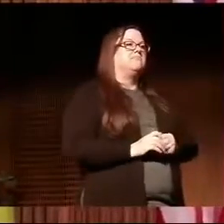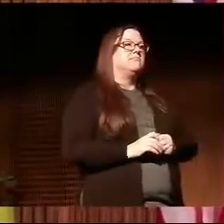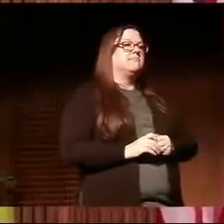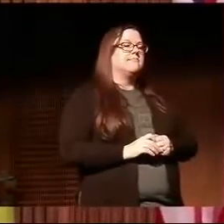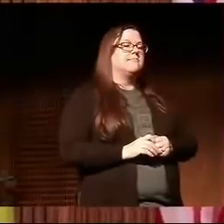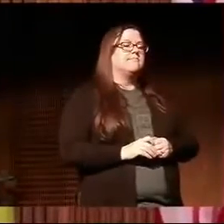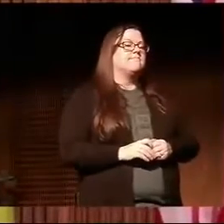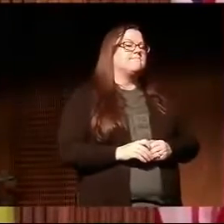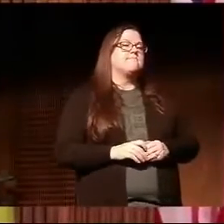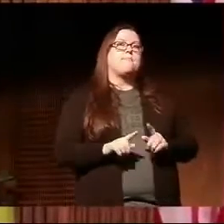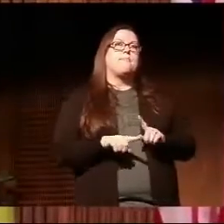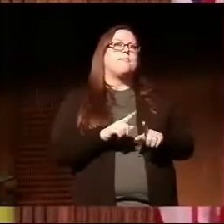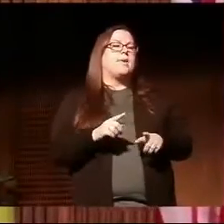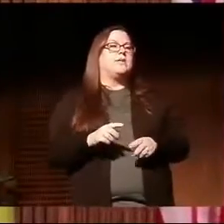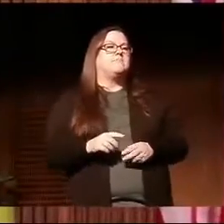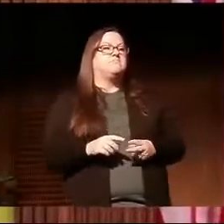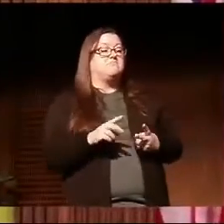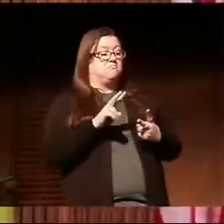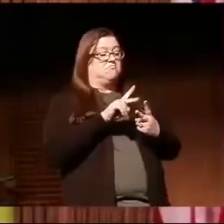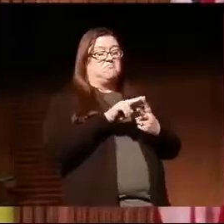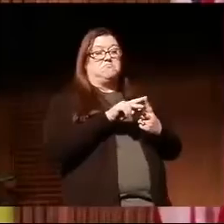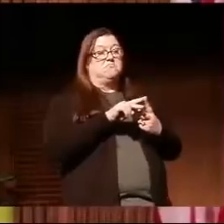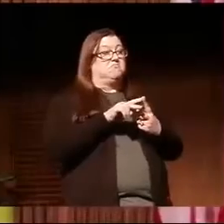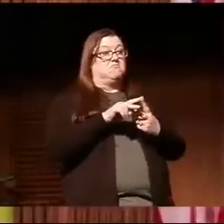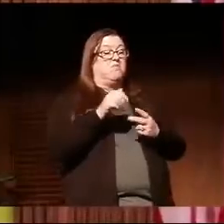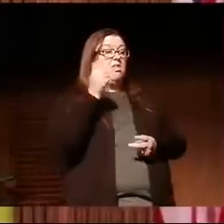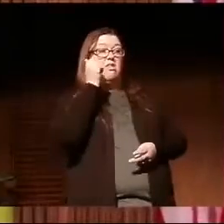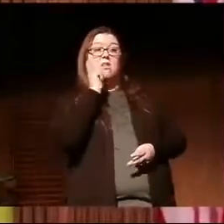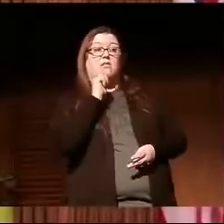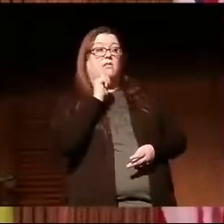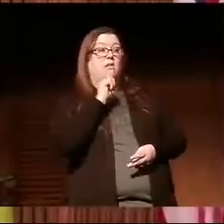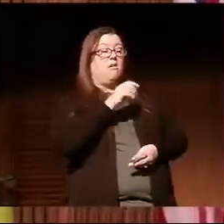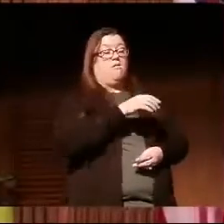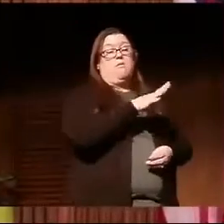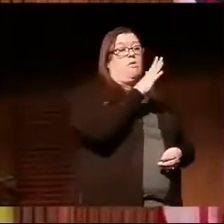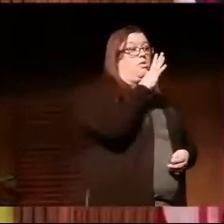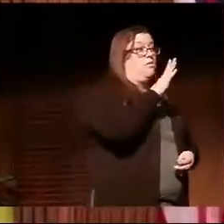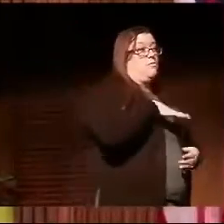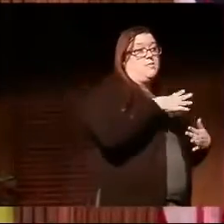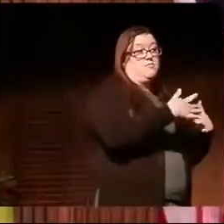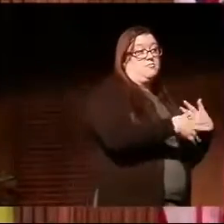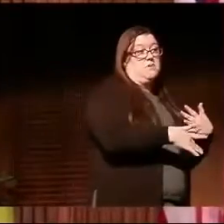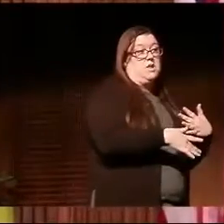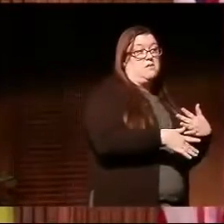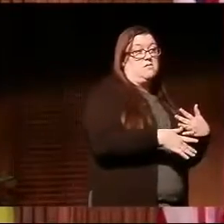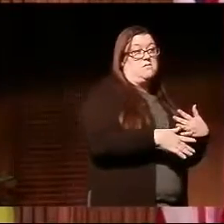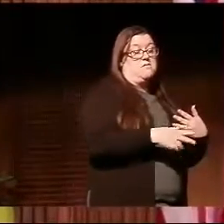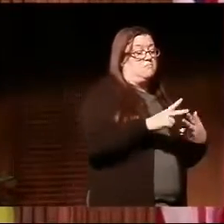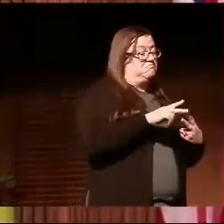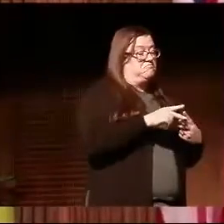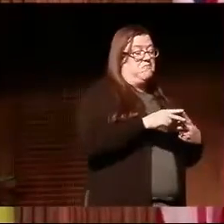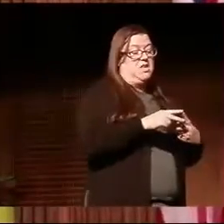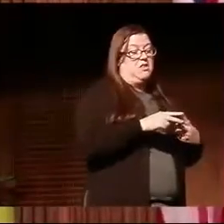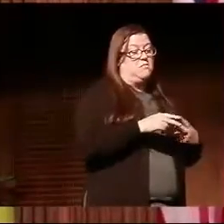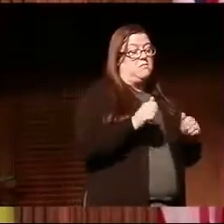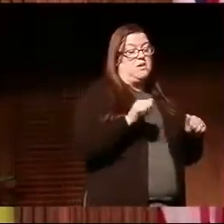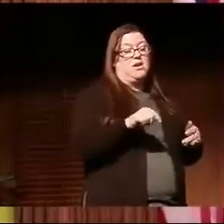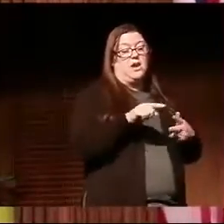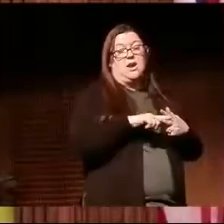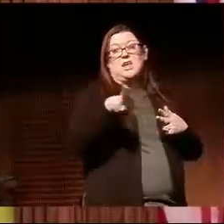And yet neither the 12-year-old girl or the woman with the 12 years of the discharge of blood, neither one can escape